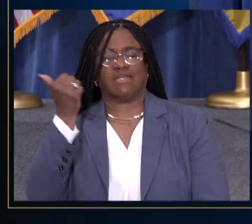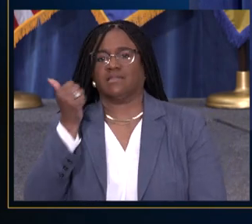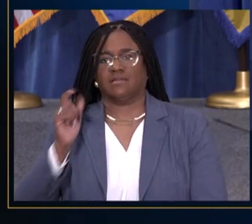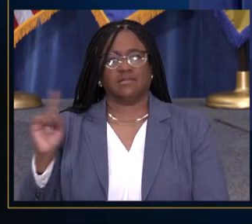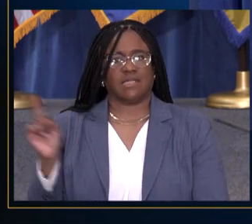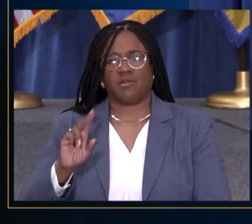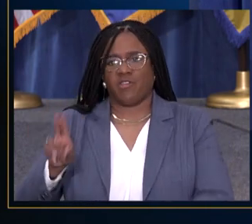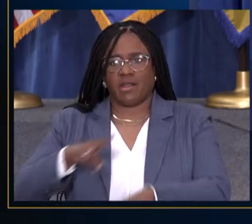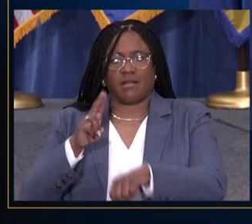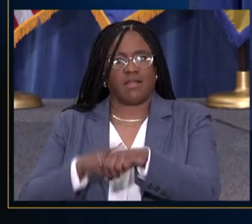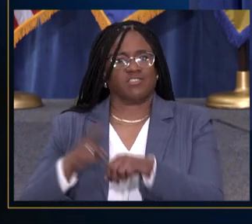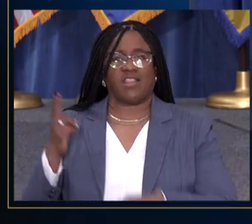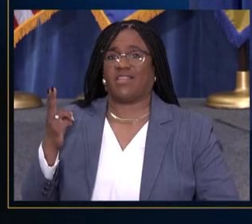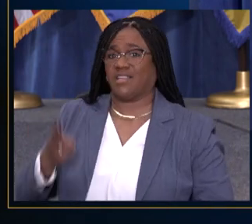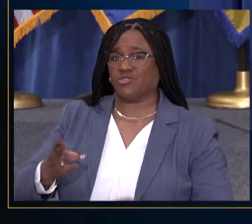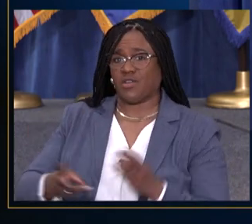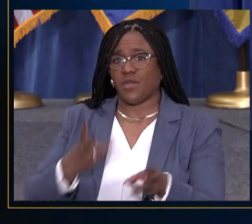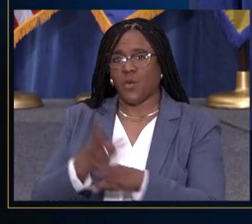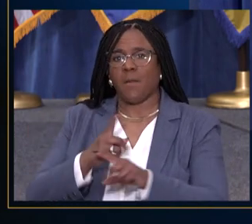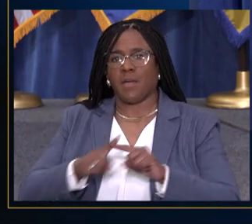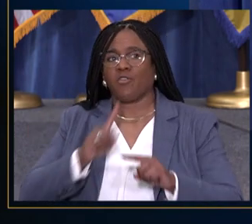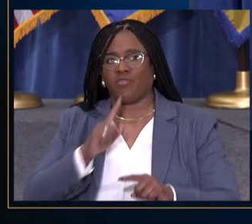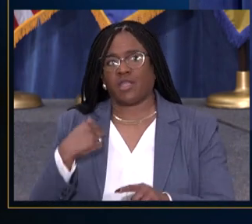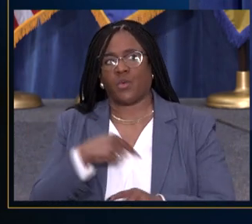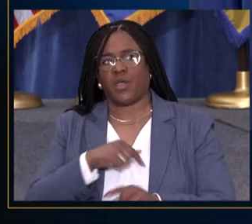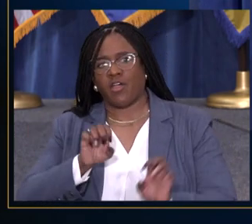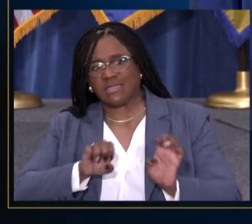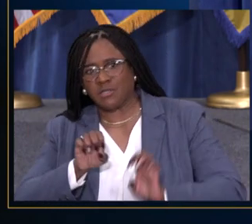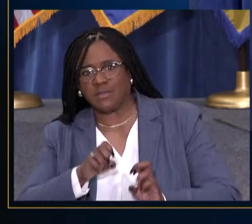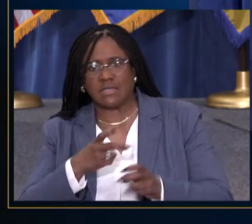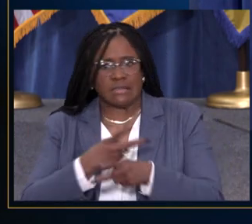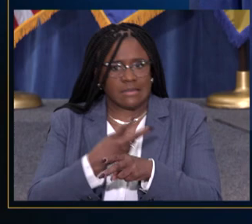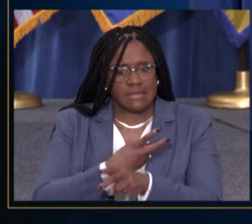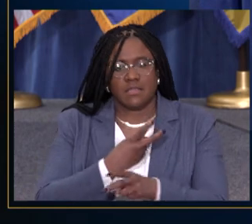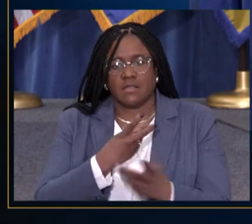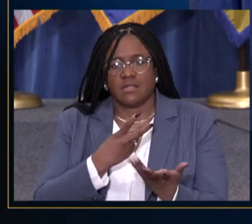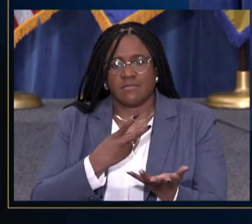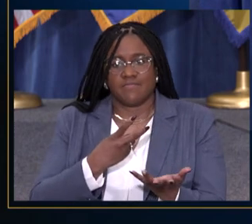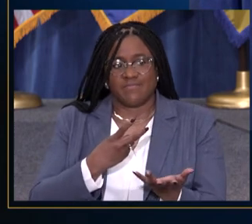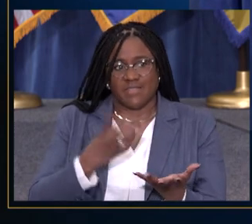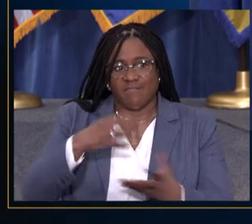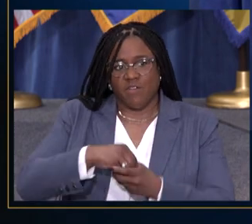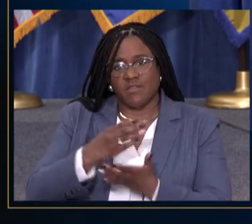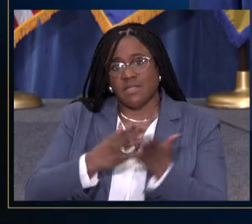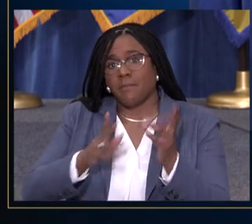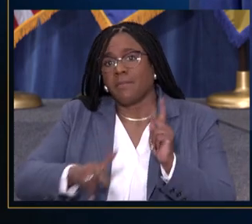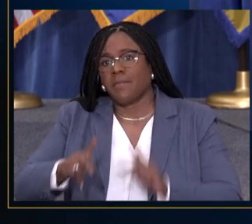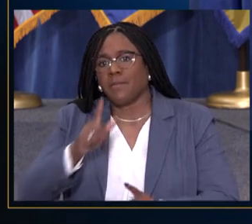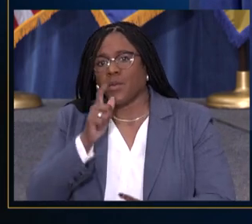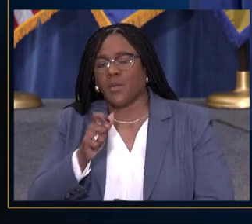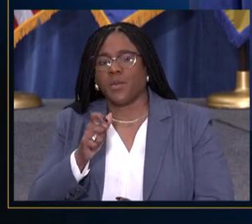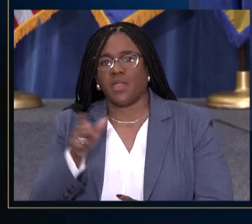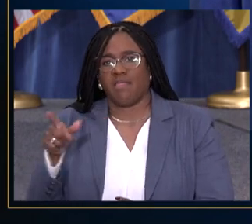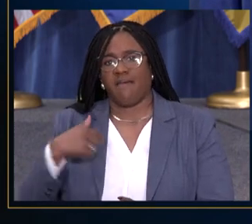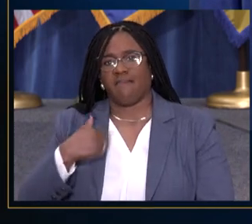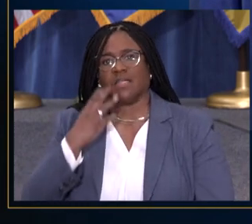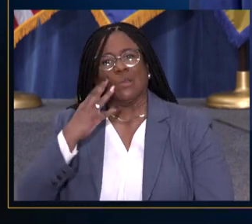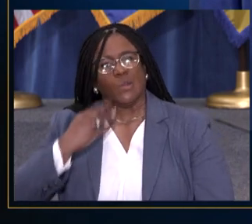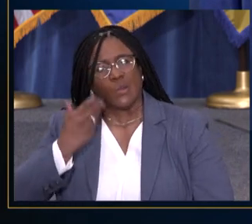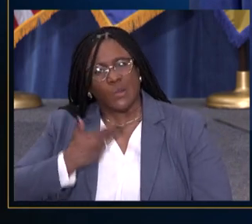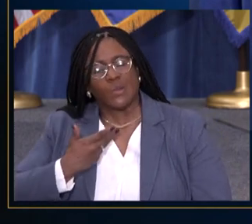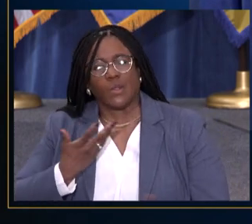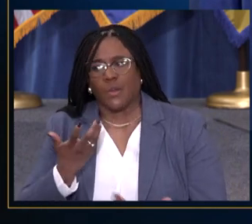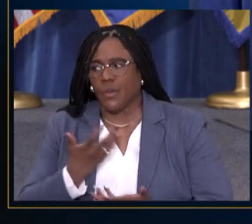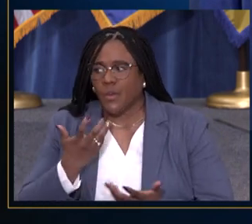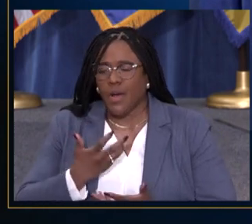world. But it is an ongoing experiment that requires someone, I do believe, some people who have the learned experience that brings